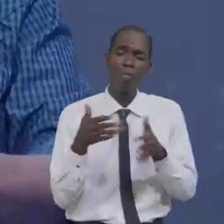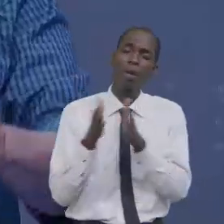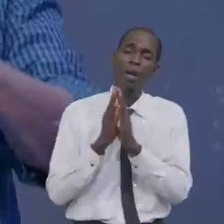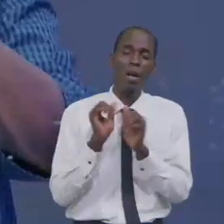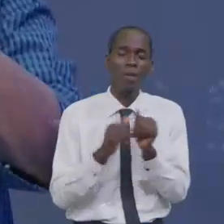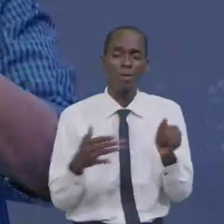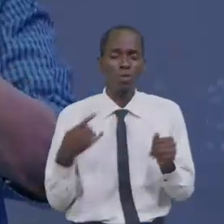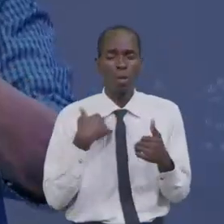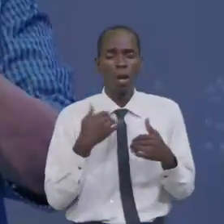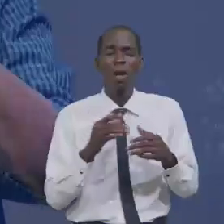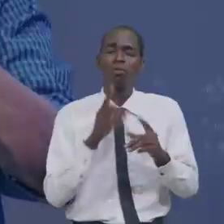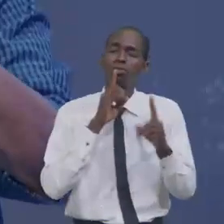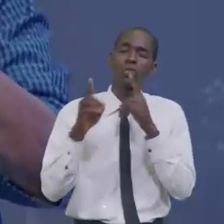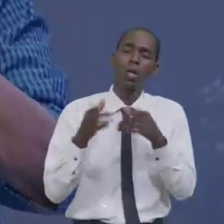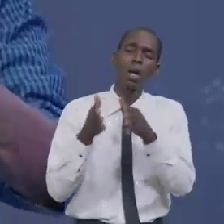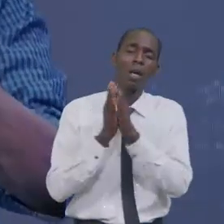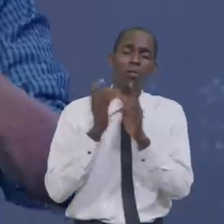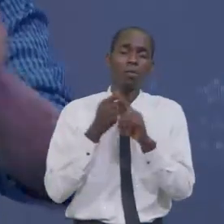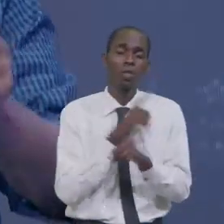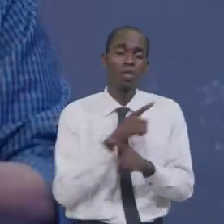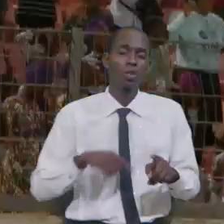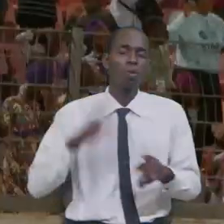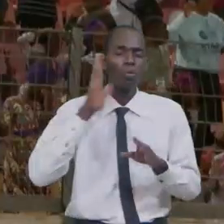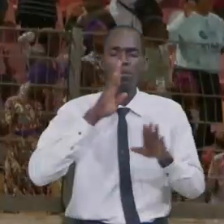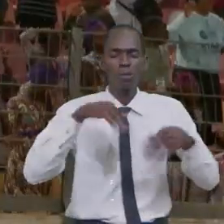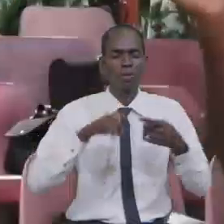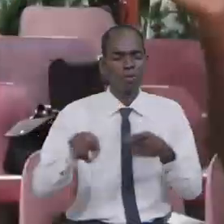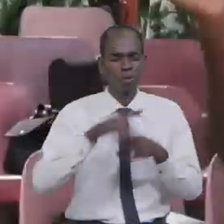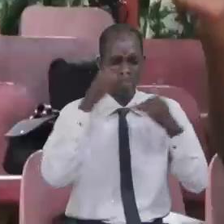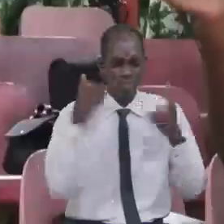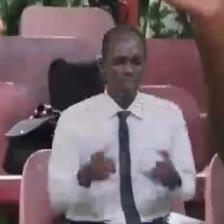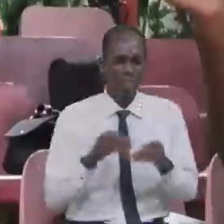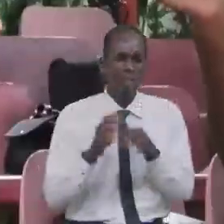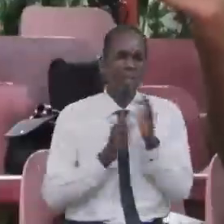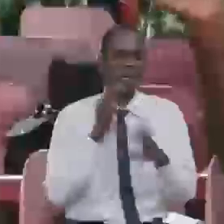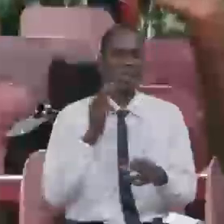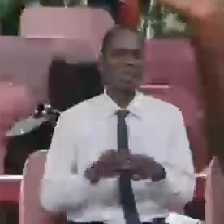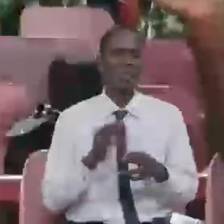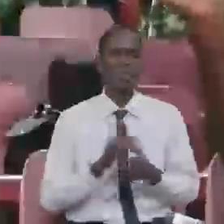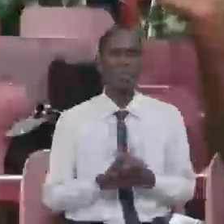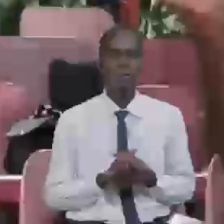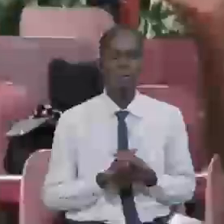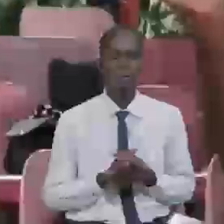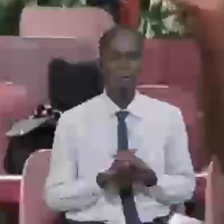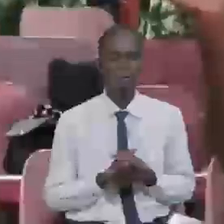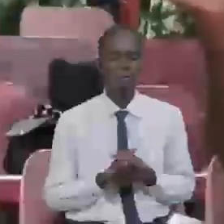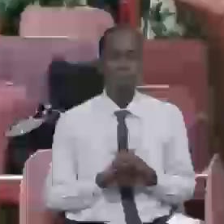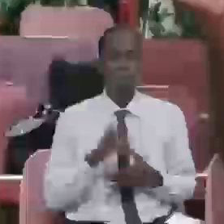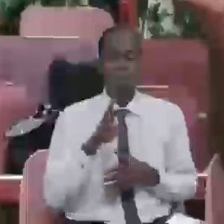have decreed, be given unto you right now in Jesus' name. You are